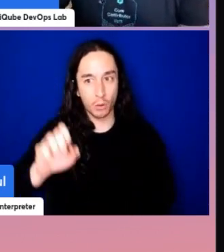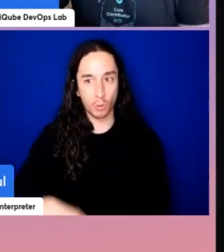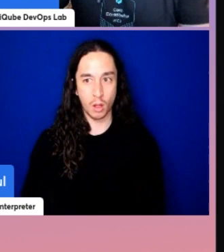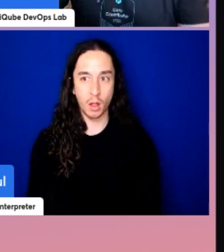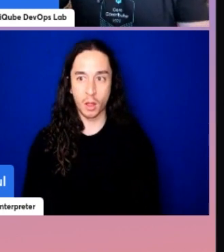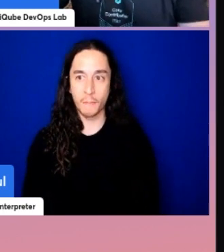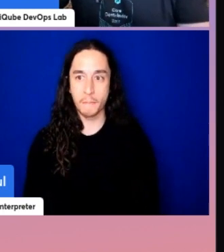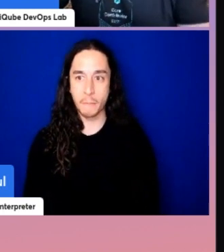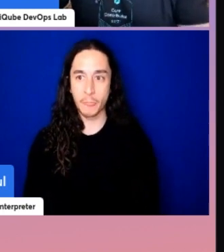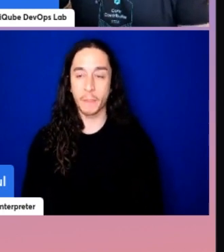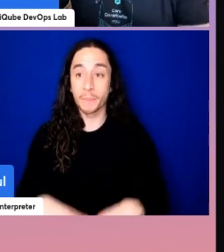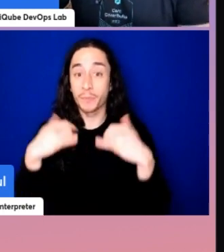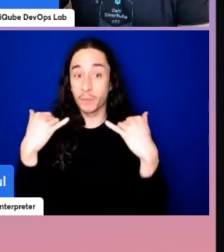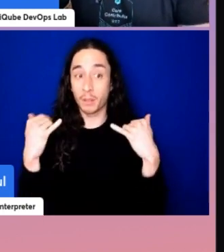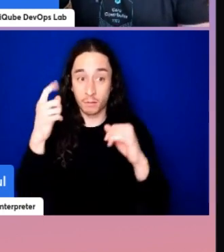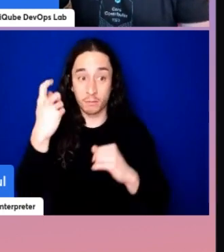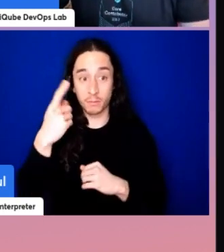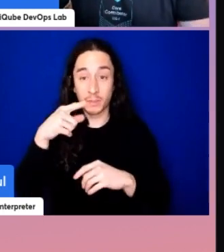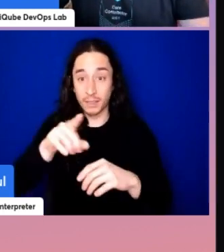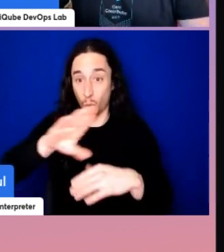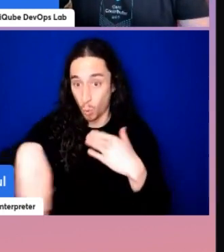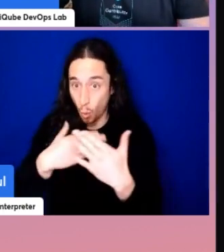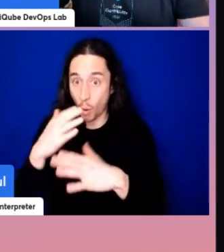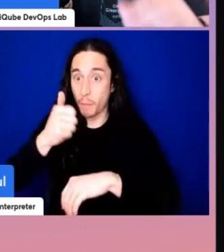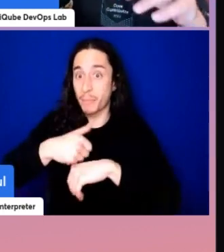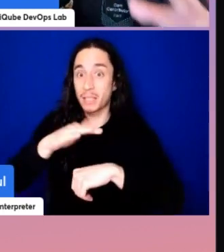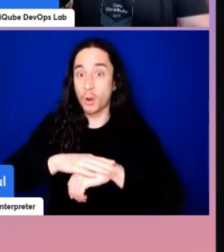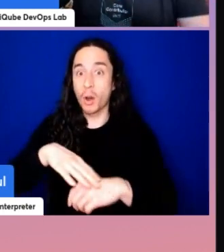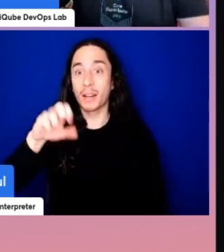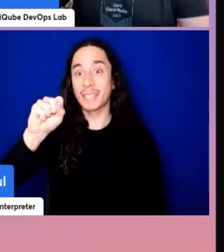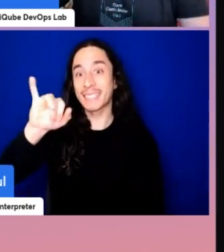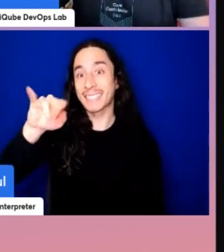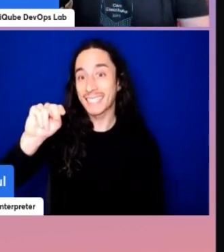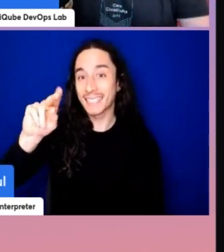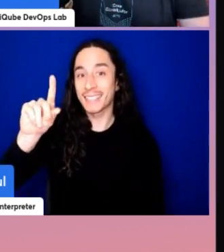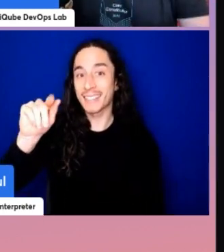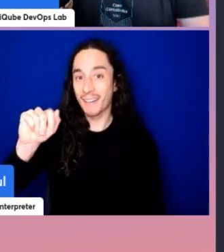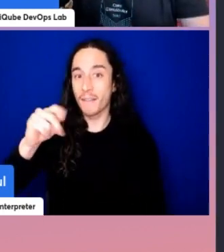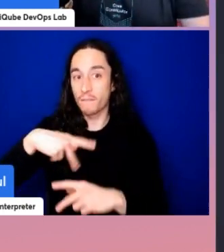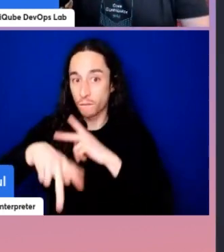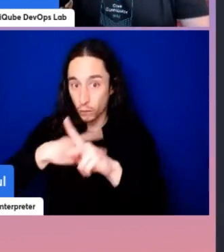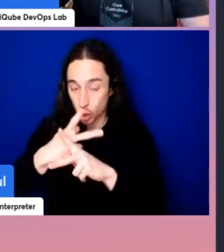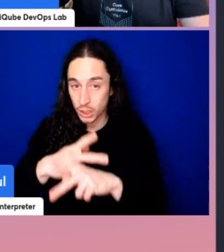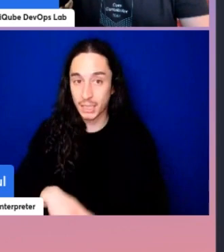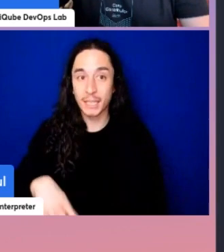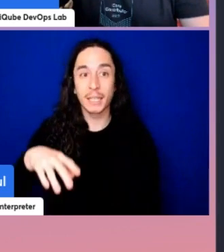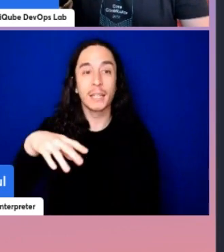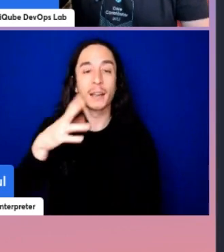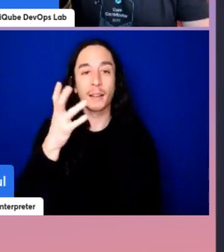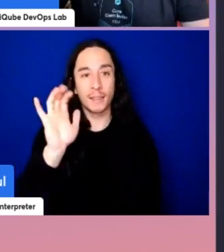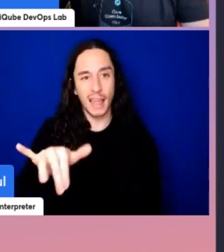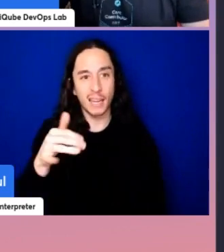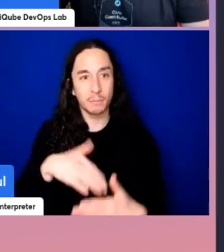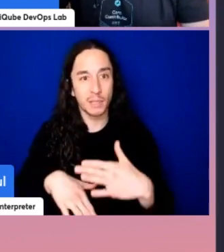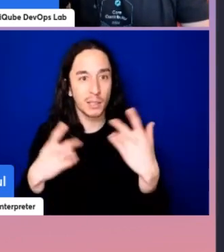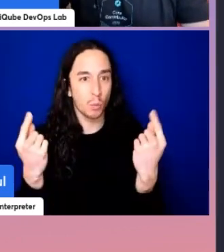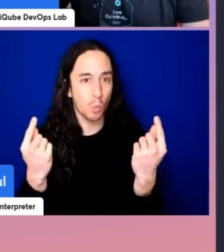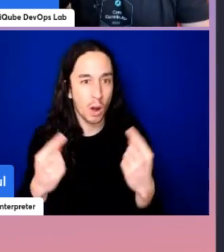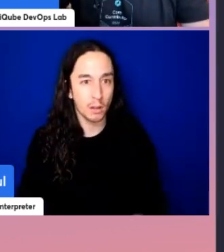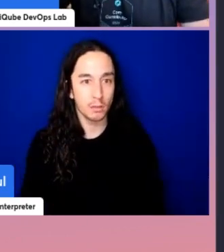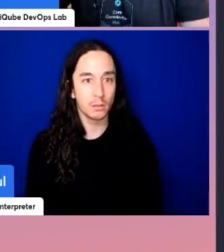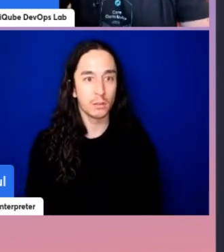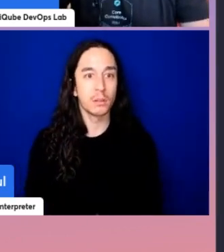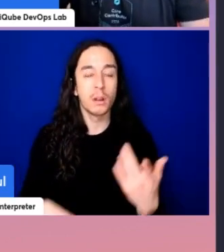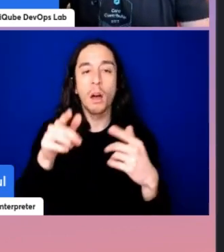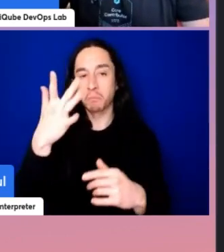Now, this is all based on the semver versioning, and basically semver is just a versioning